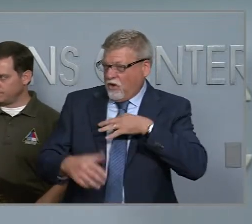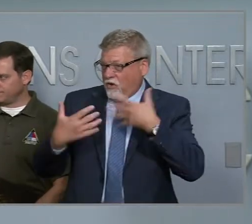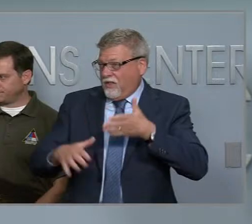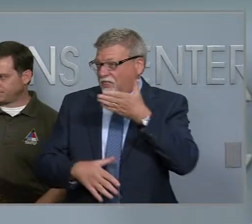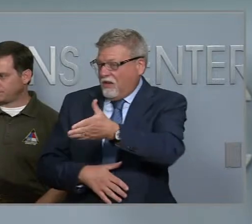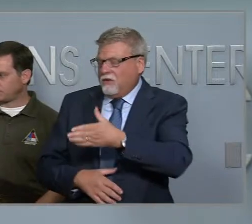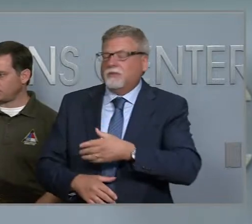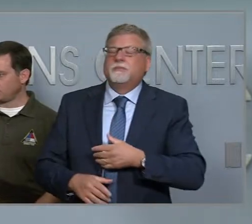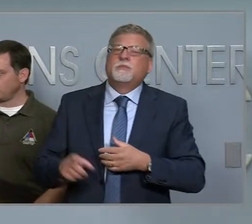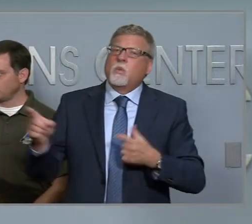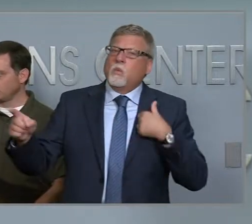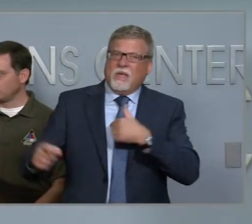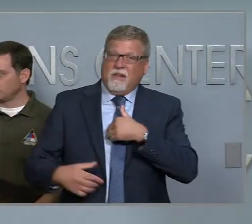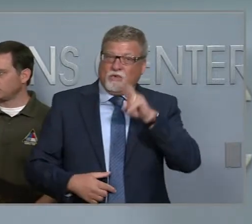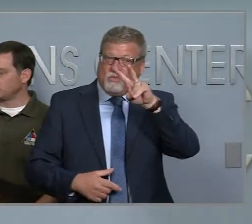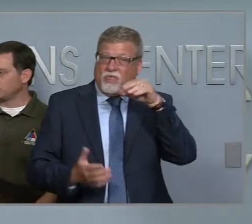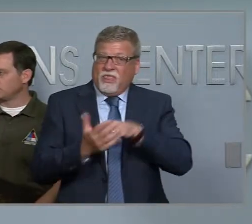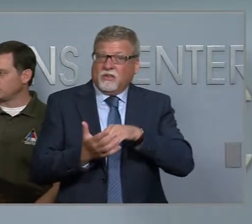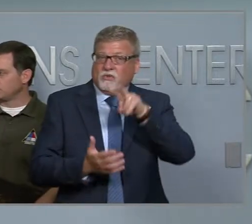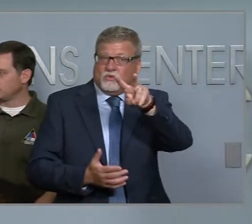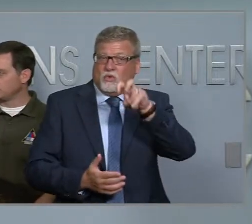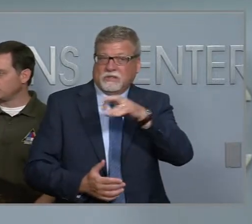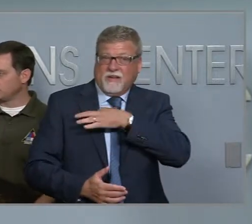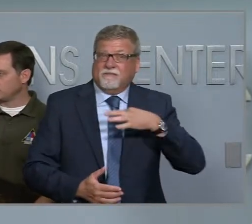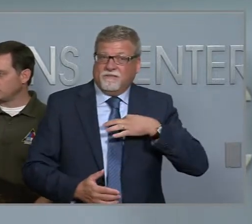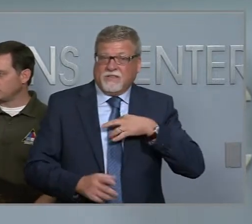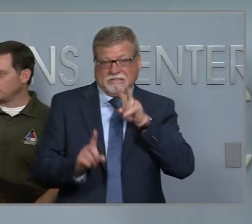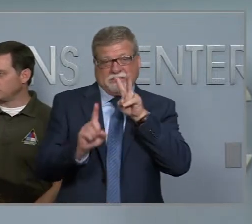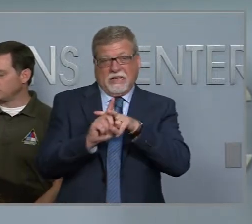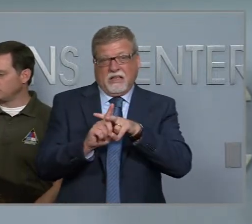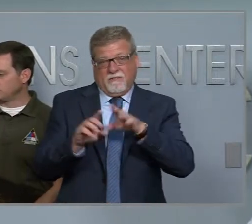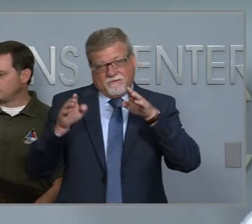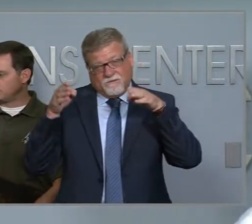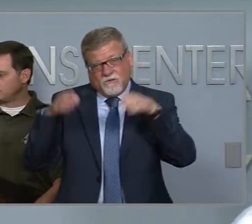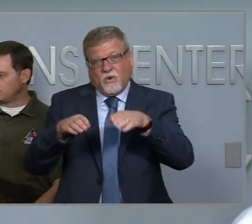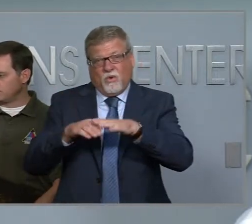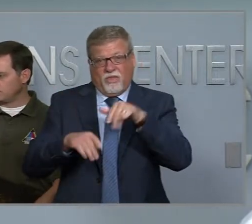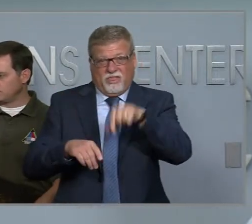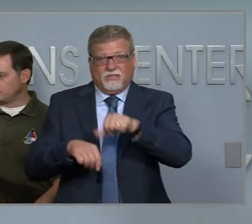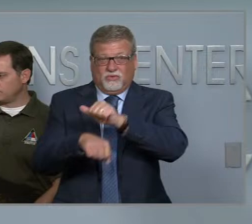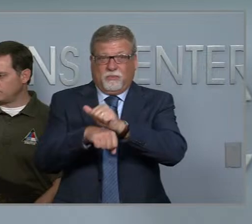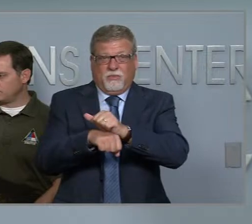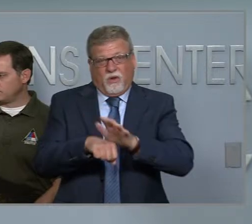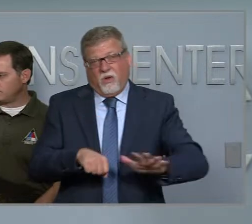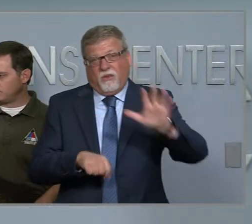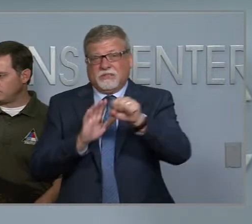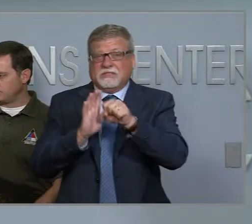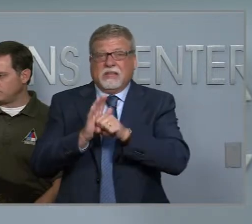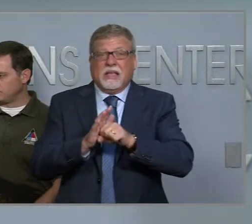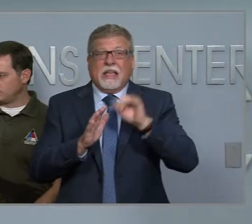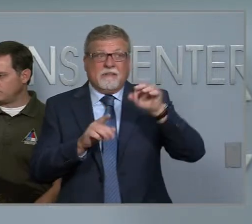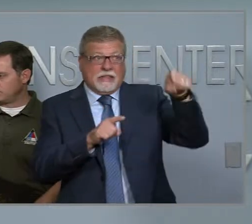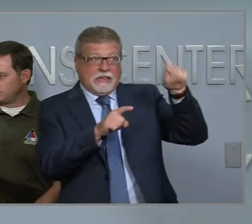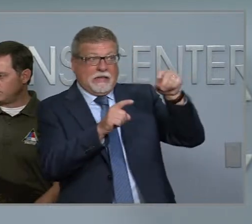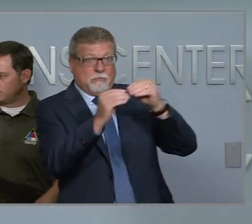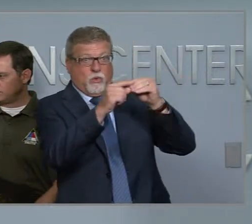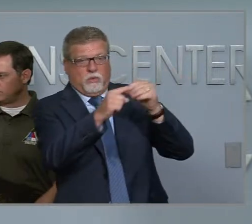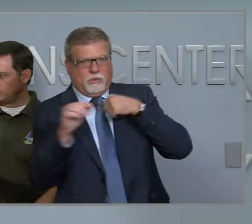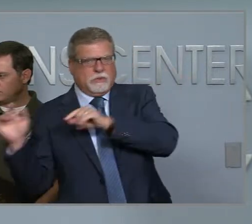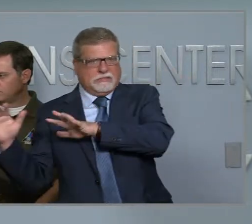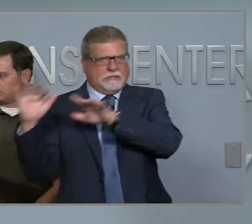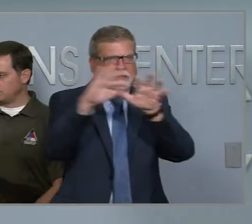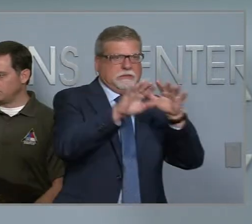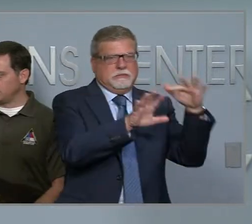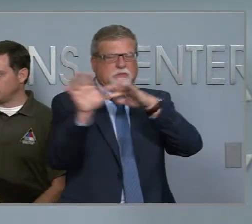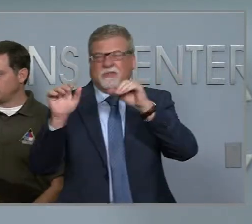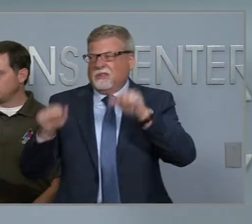over 2,200 employees assigned to this storm all across the state, and we're ready to shift resources if necessary to more trouble